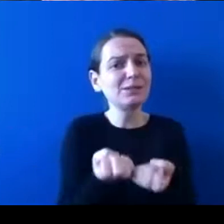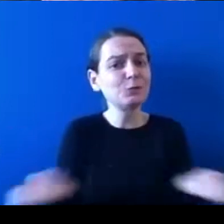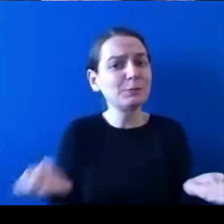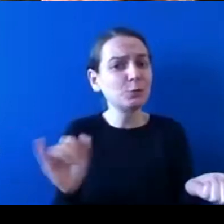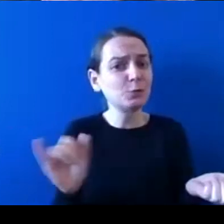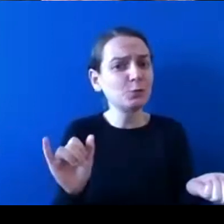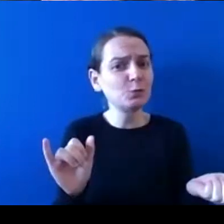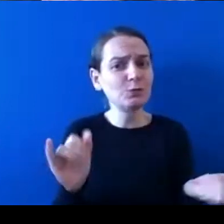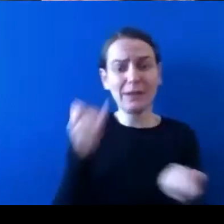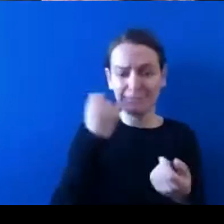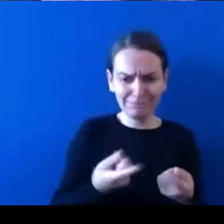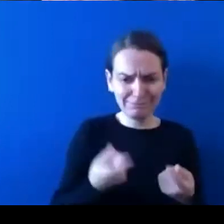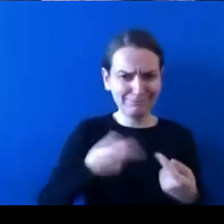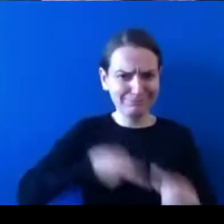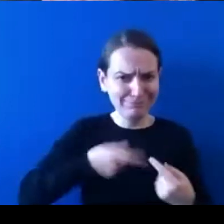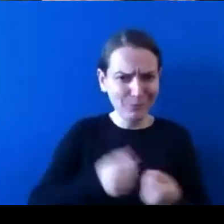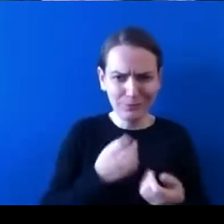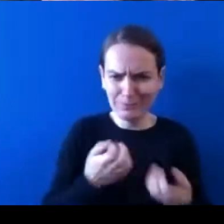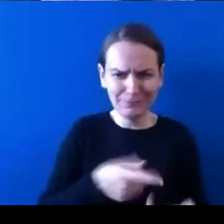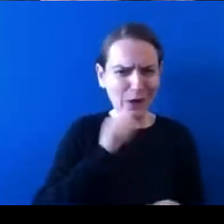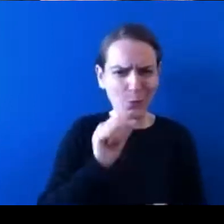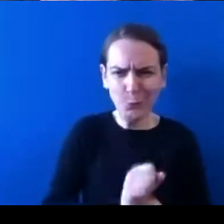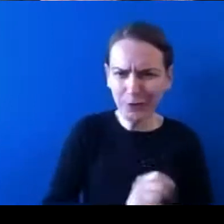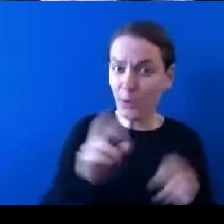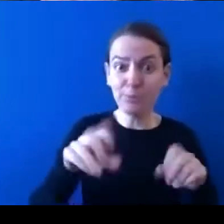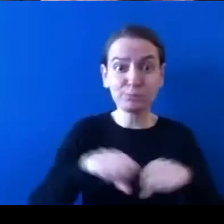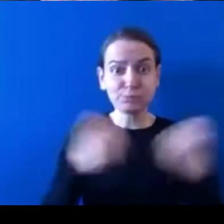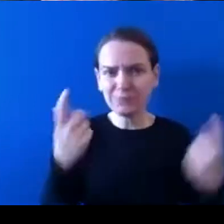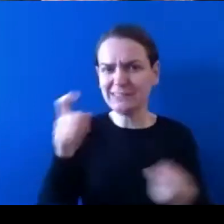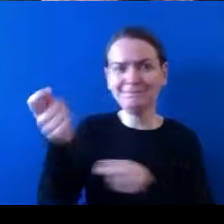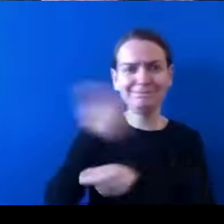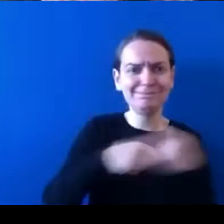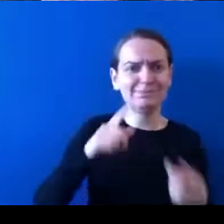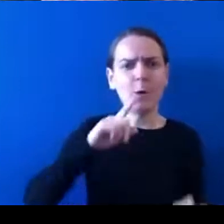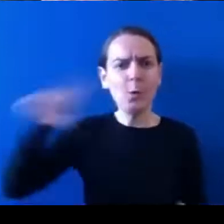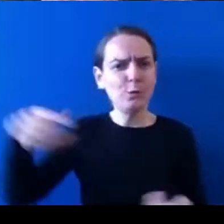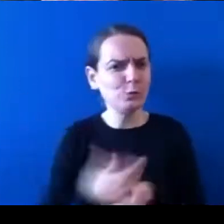world of college, work, and living away from family and friends.